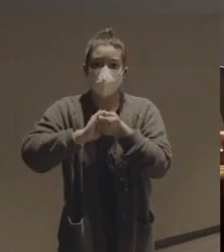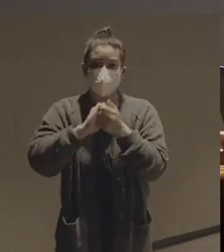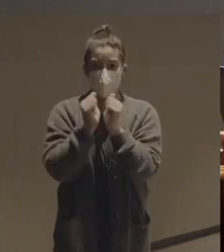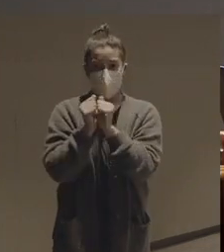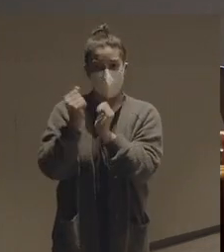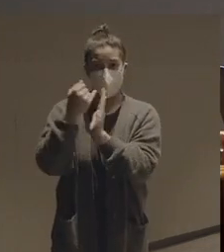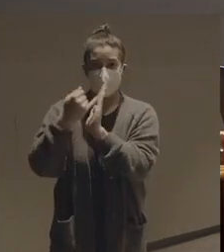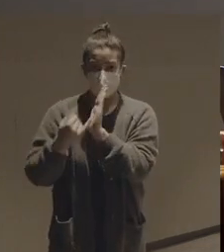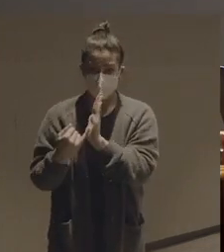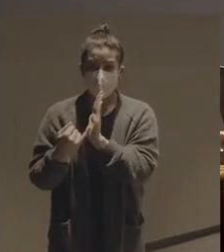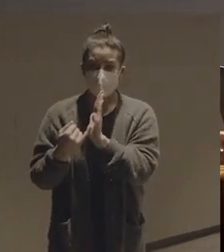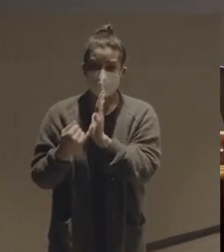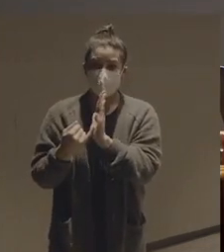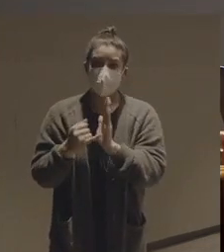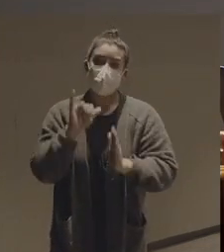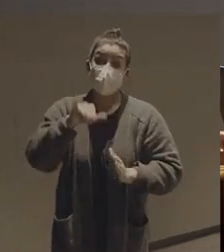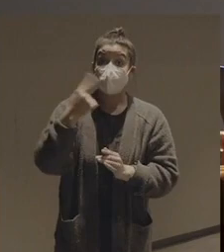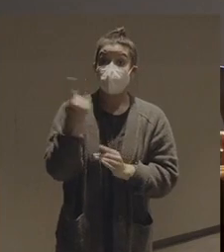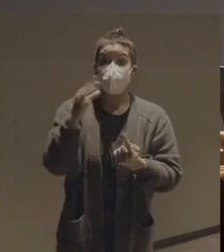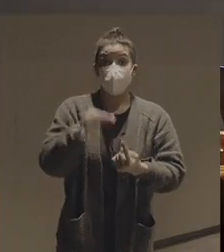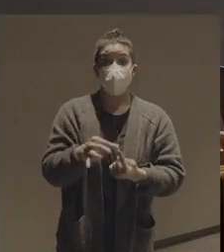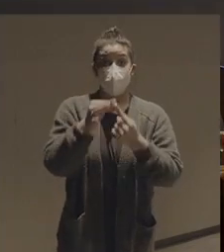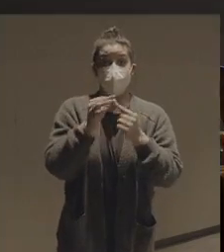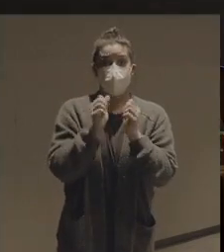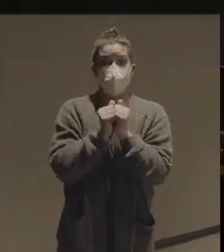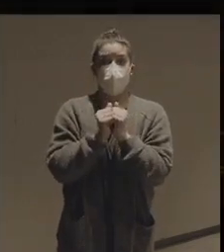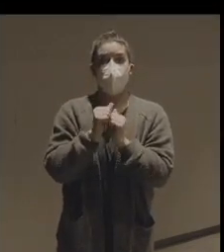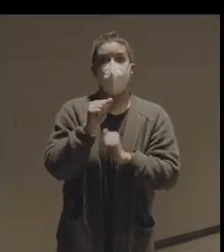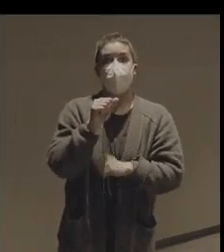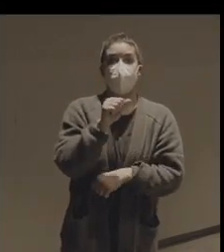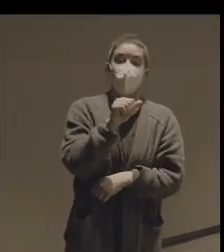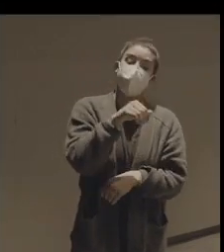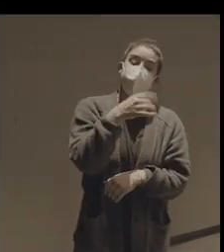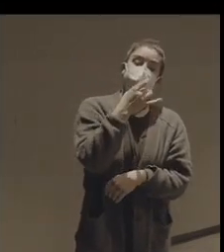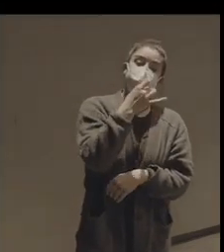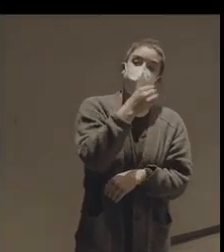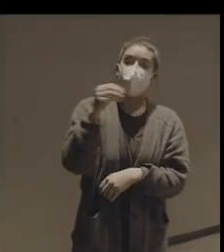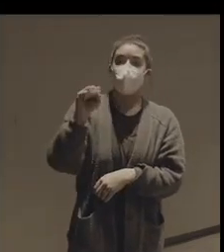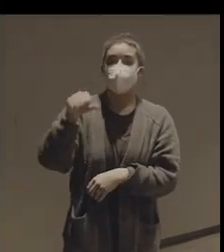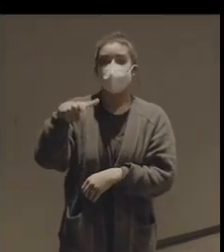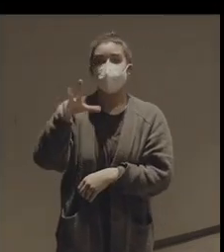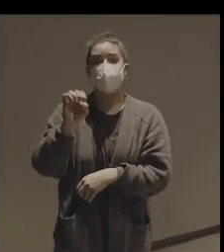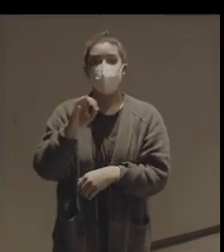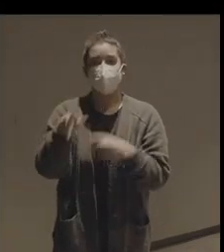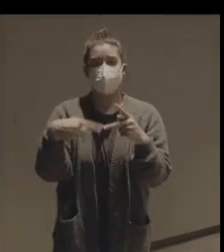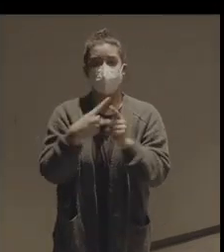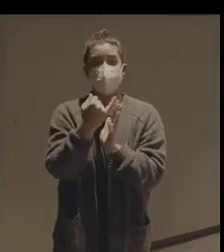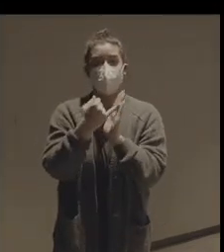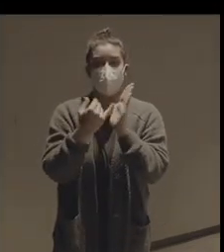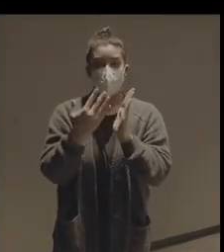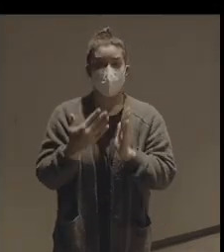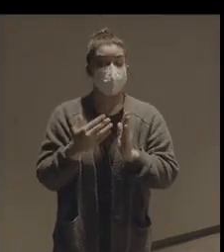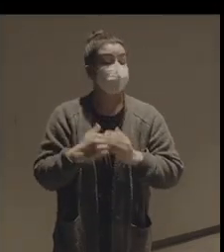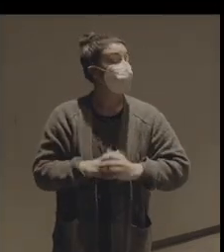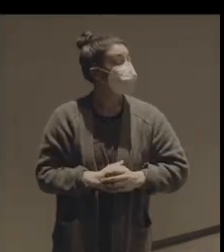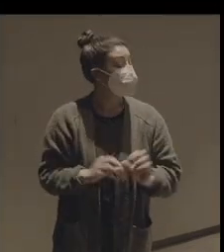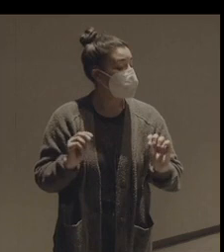and unstructured. So next, I have a couple of examples of